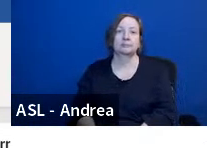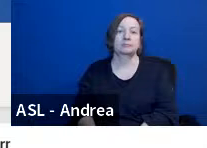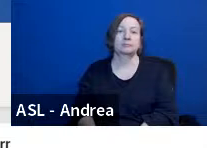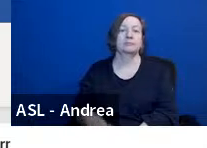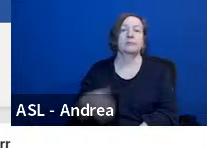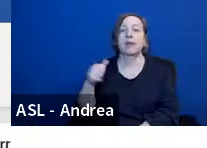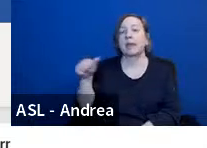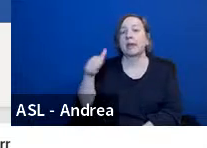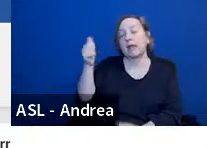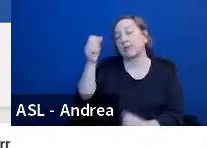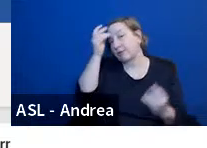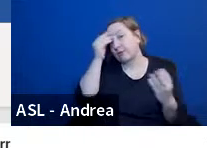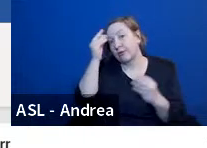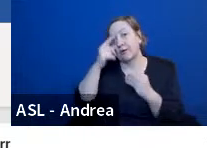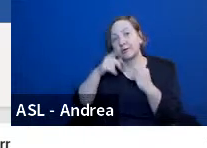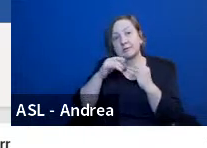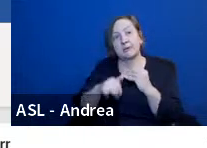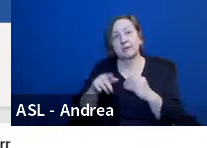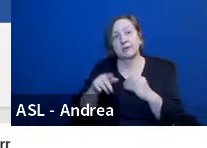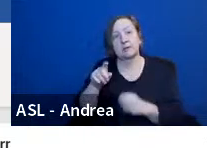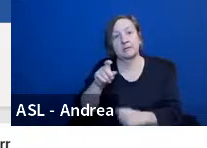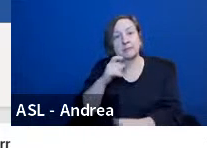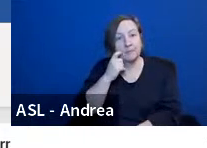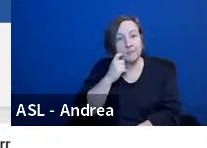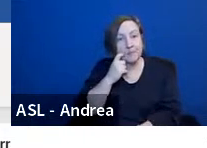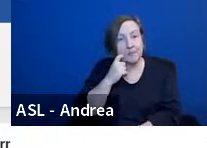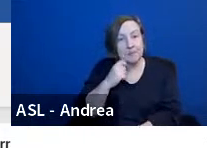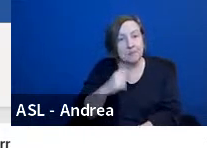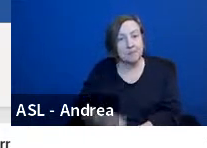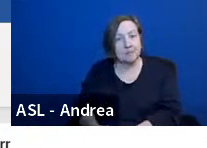Any other thoughts on that piece?